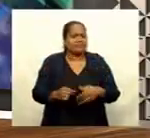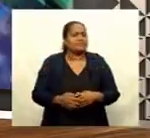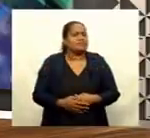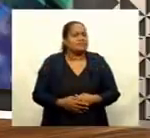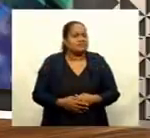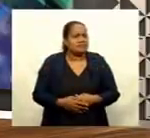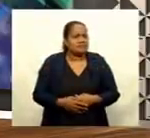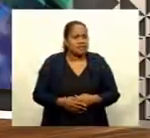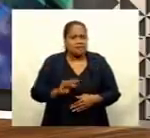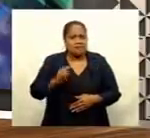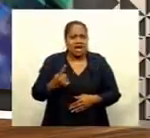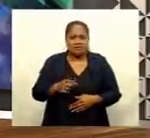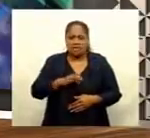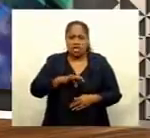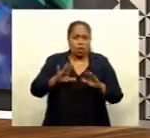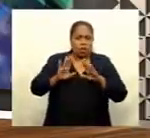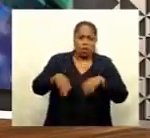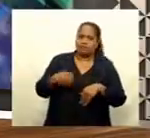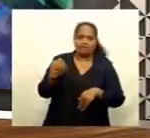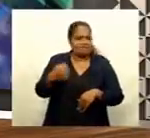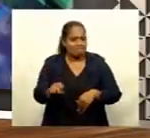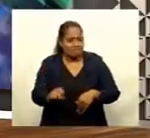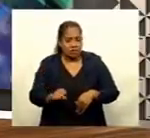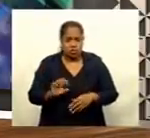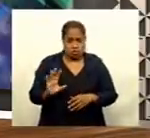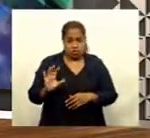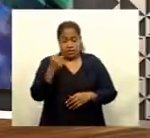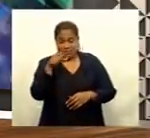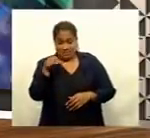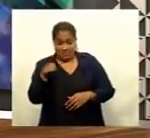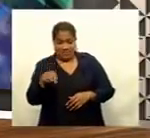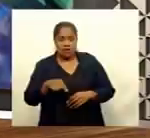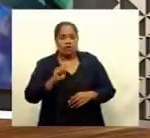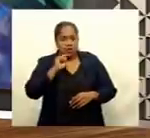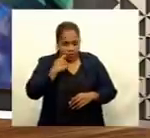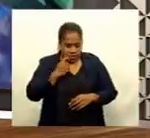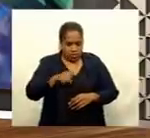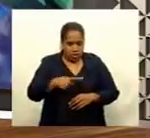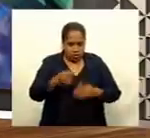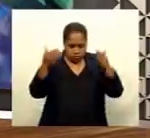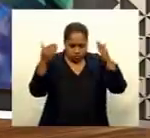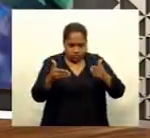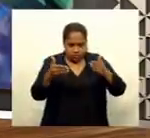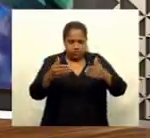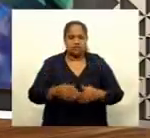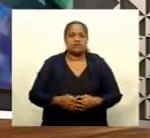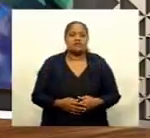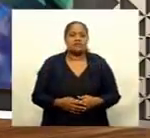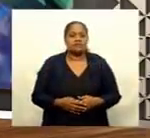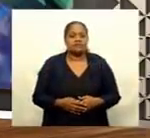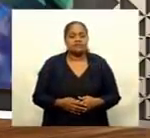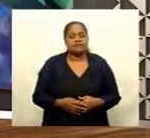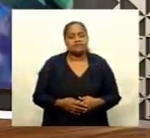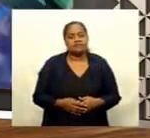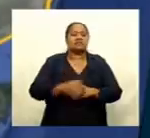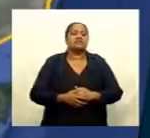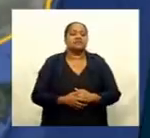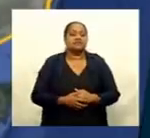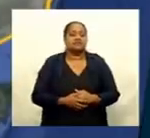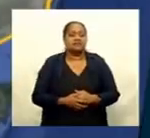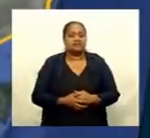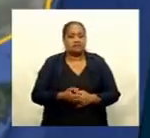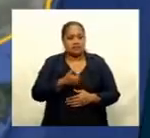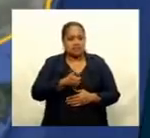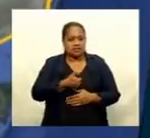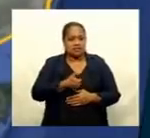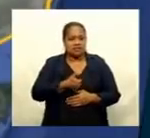letting their guard down. Winning their match against the Wolves tomorrow will keep them in contention for a playoff berth. Venina Rakautonga reports. Come with a